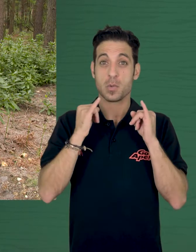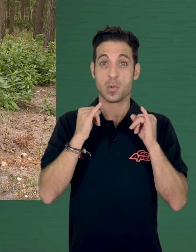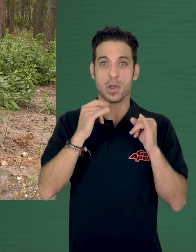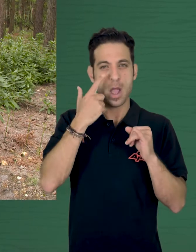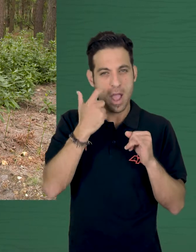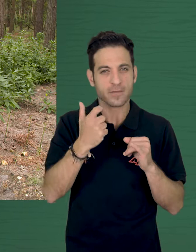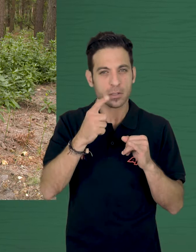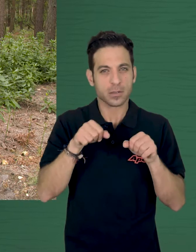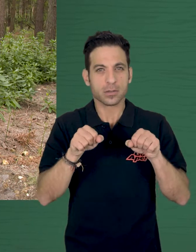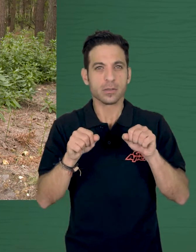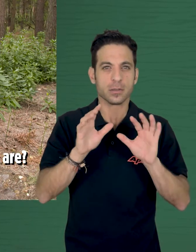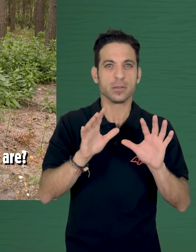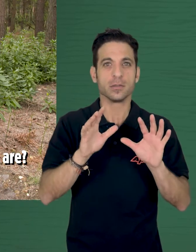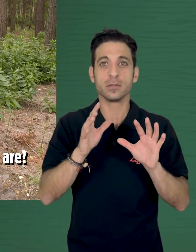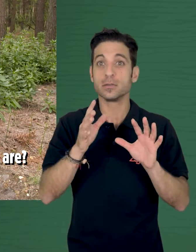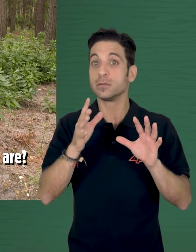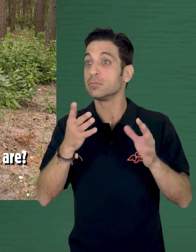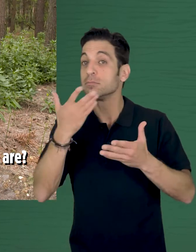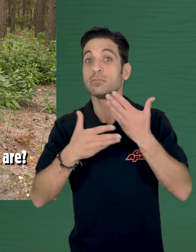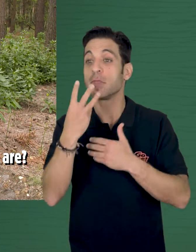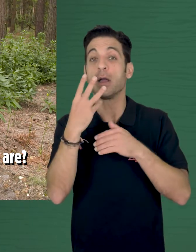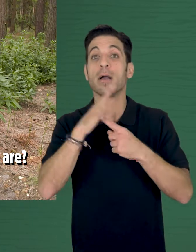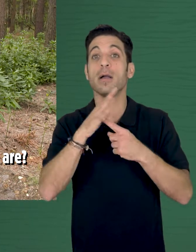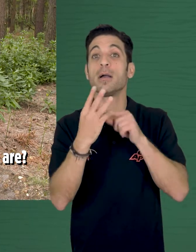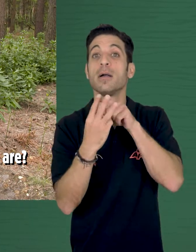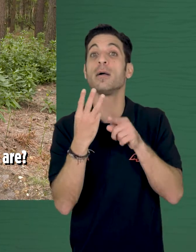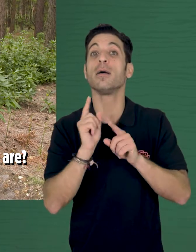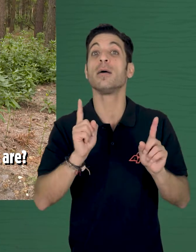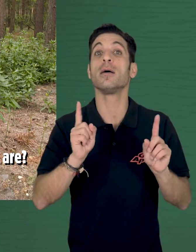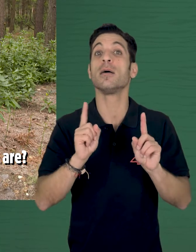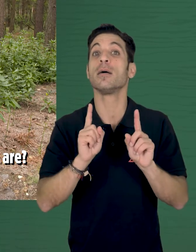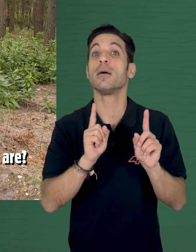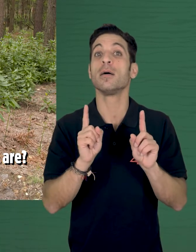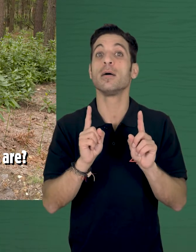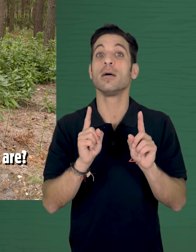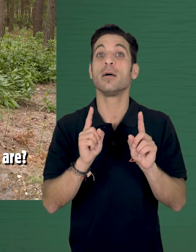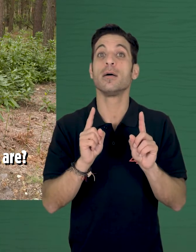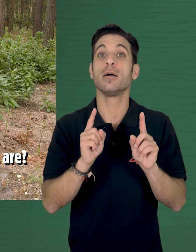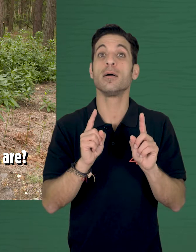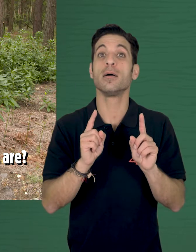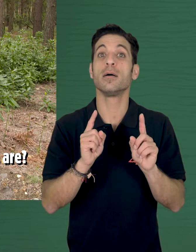so do ride carefully. And can anybody tell me what those 3 main points are?